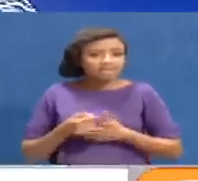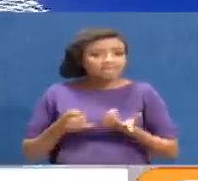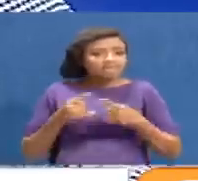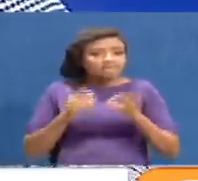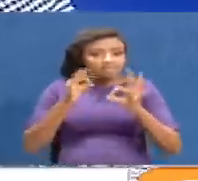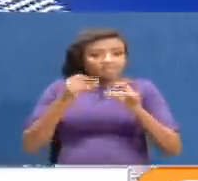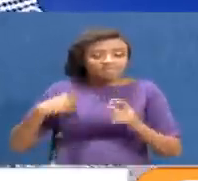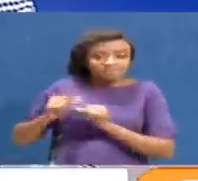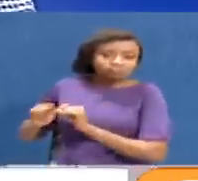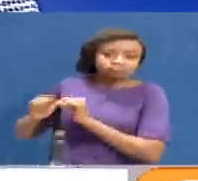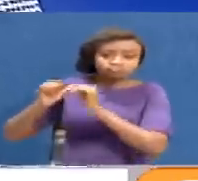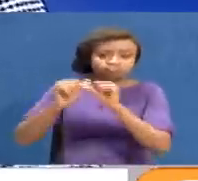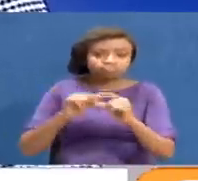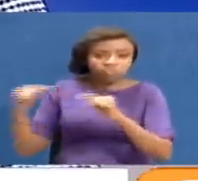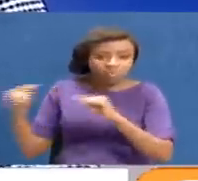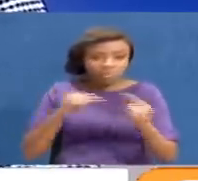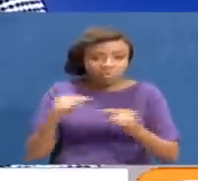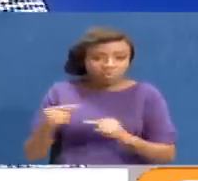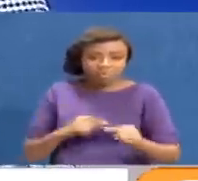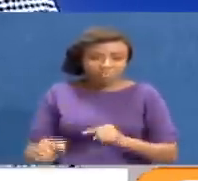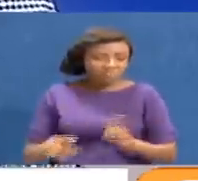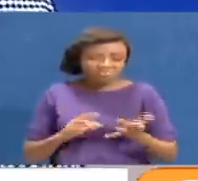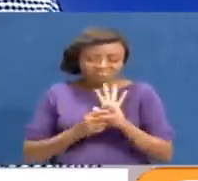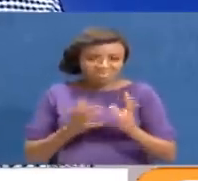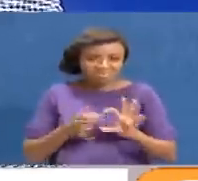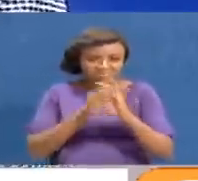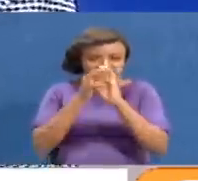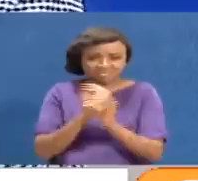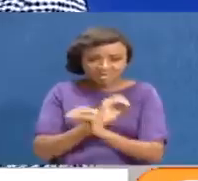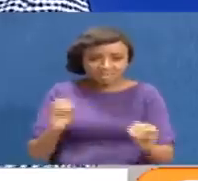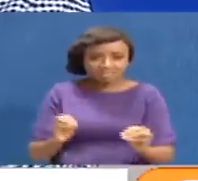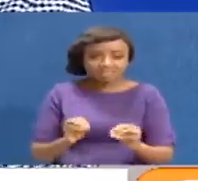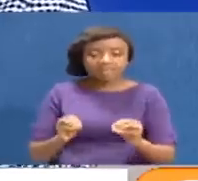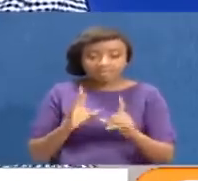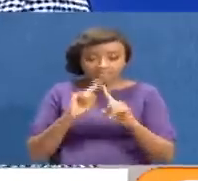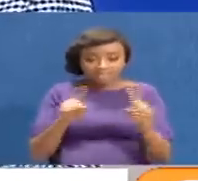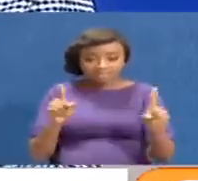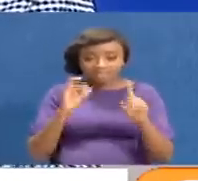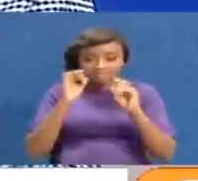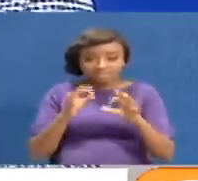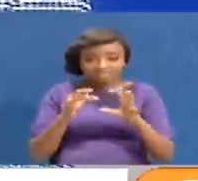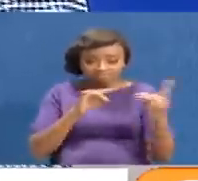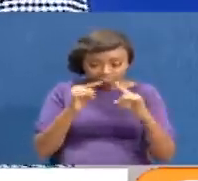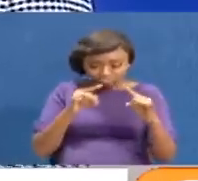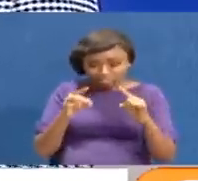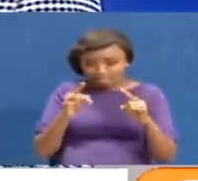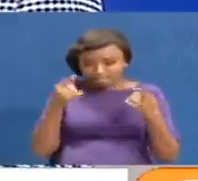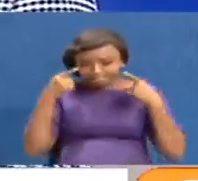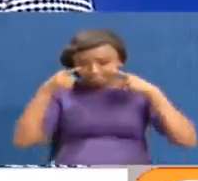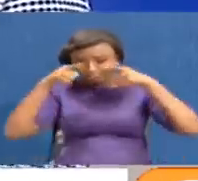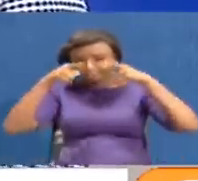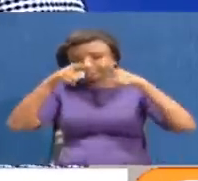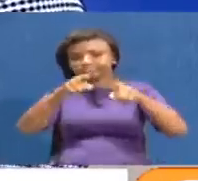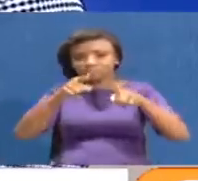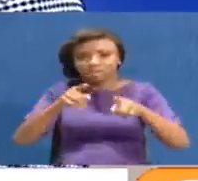constantly fighting so that you have more bridges to build. It means people seeing a common issue. Now, who would not